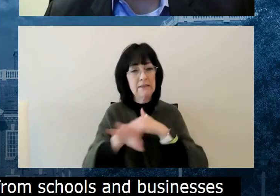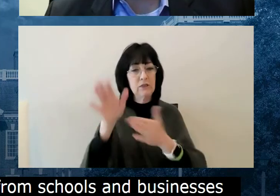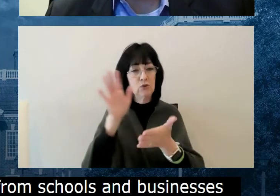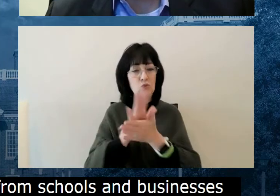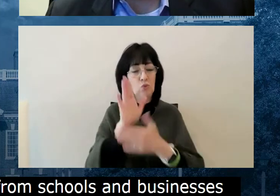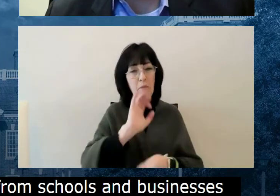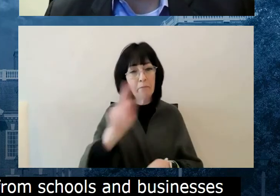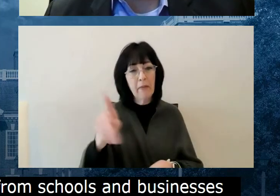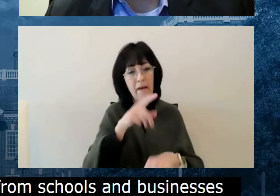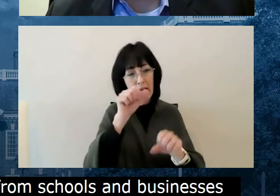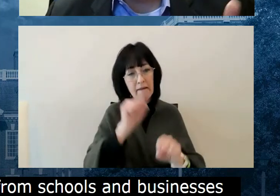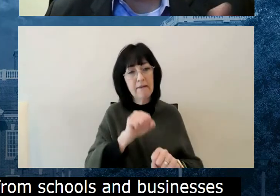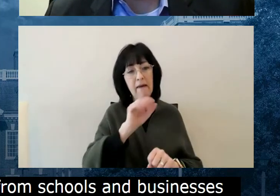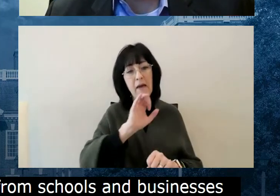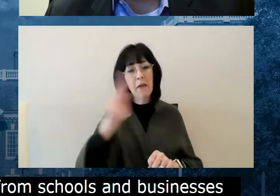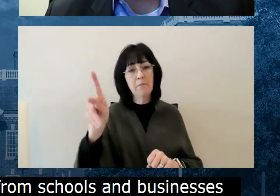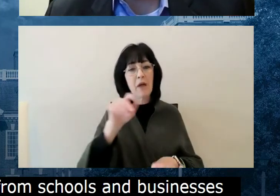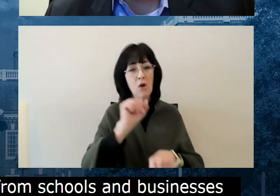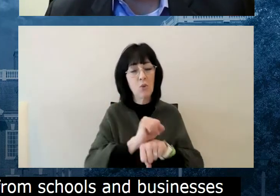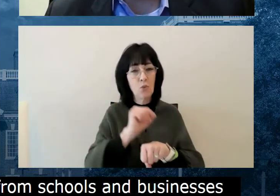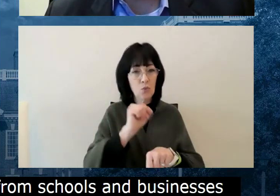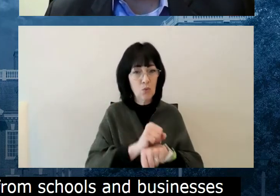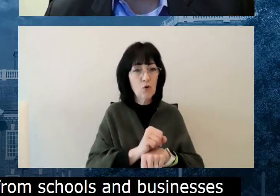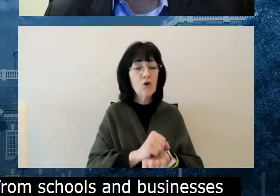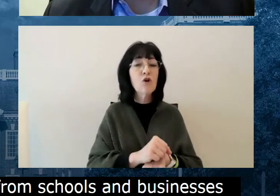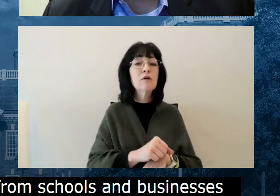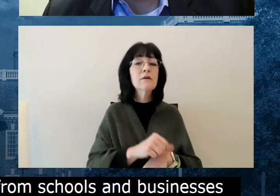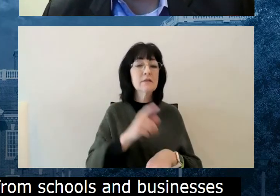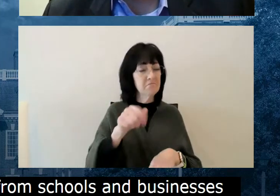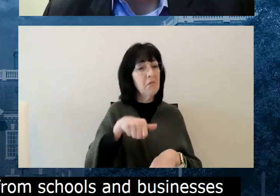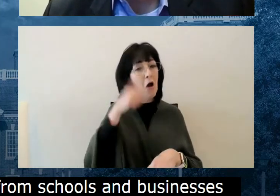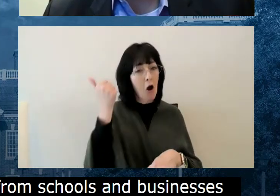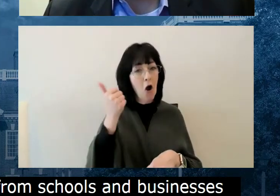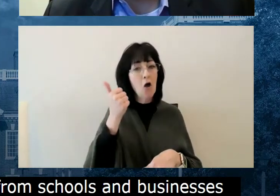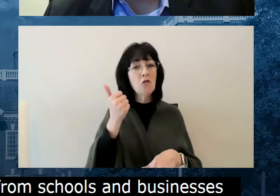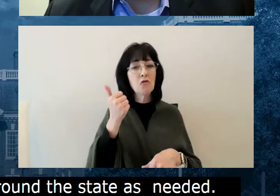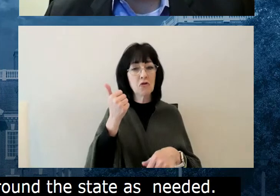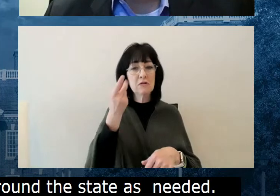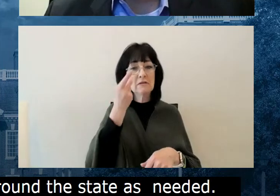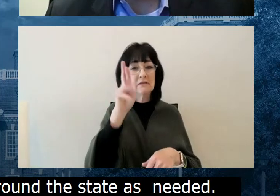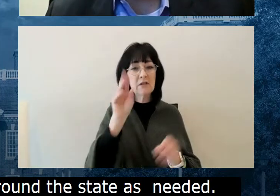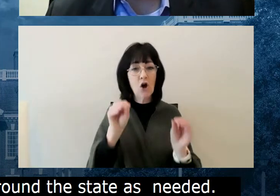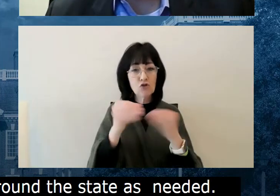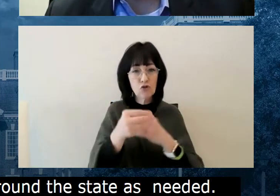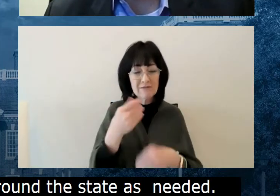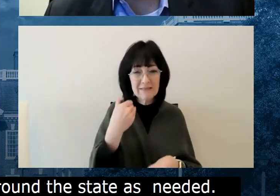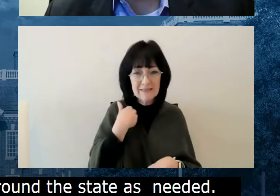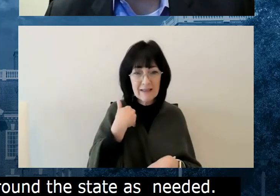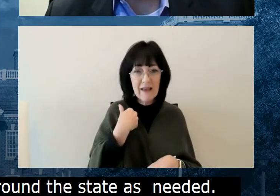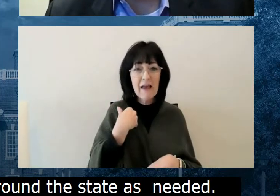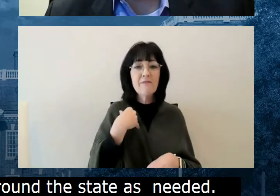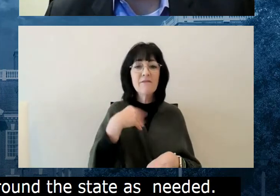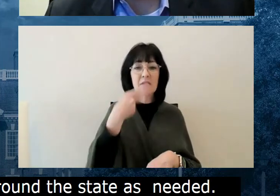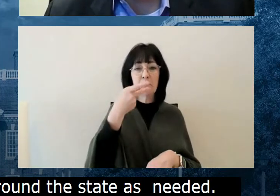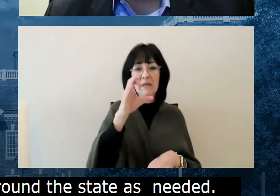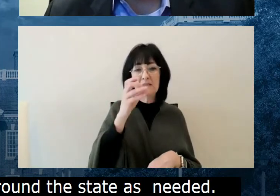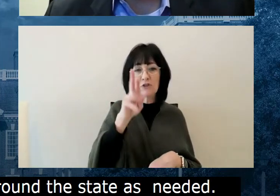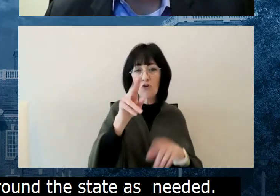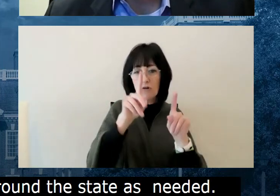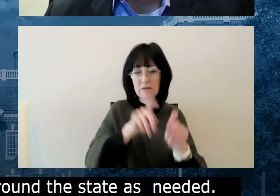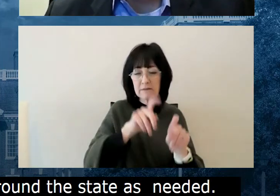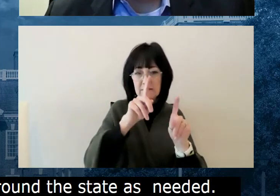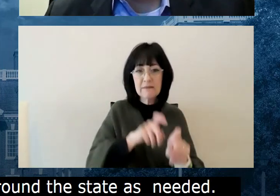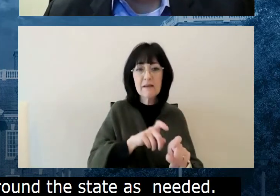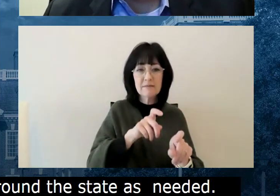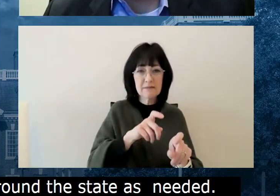an option. A lot of other clinics, in doctors' offices now have either antigen or PCR testing they could offer. So a lot